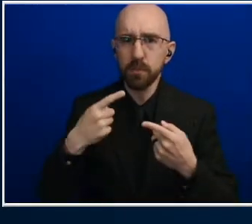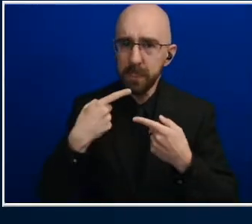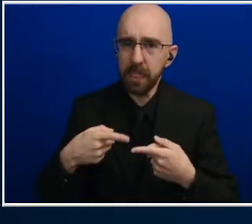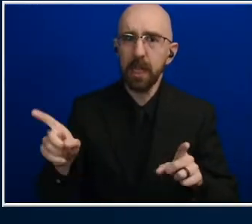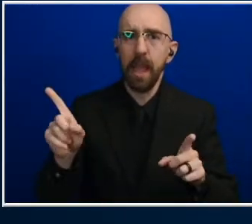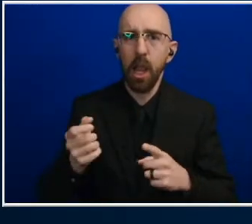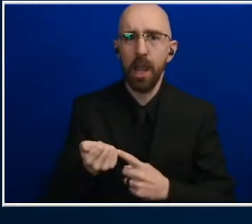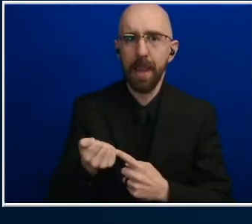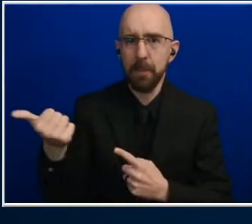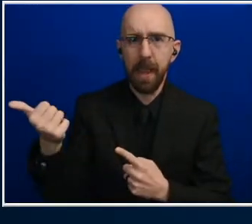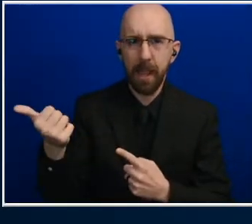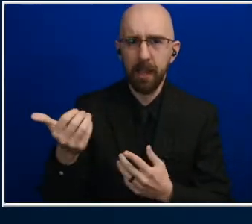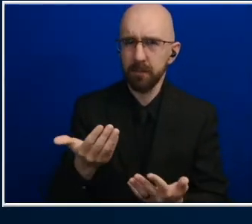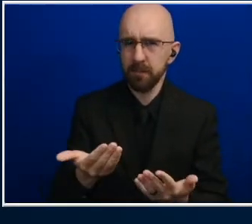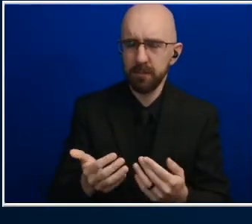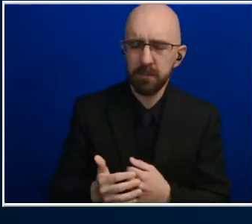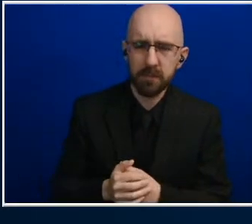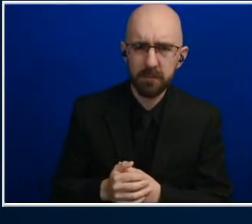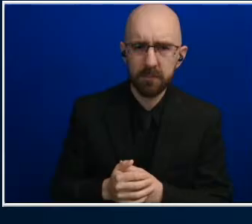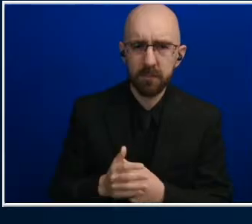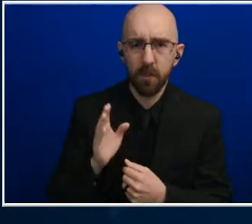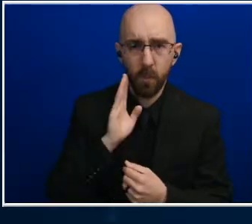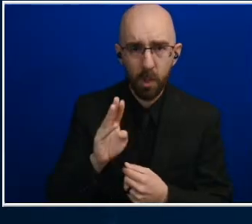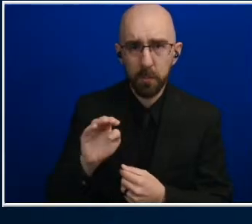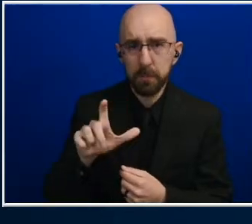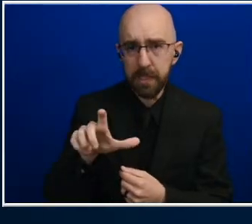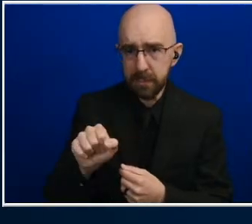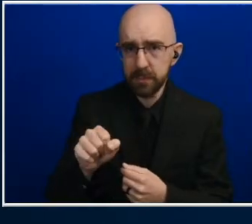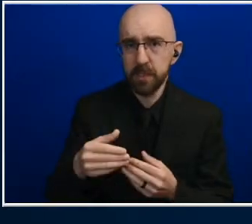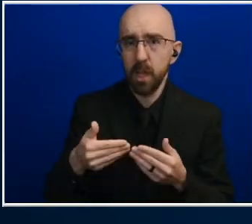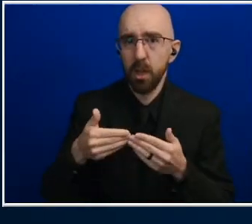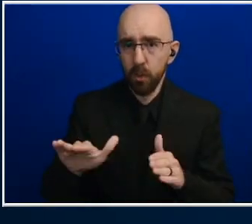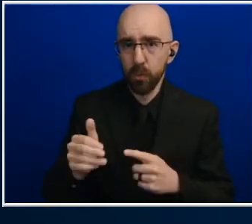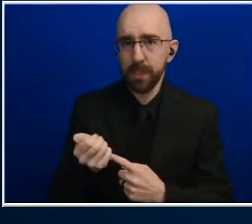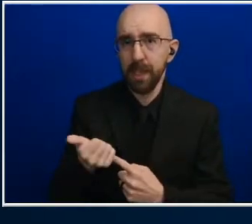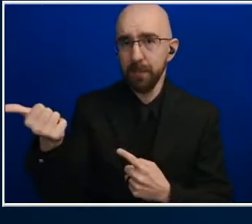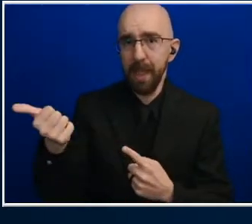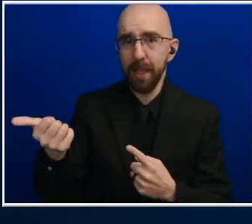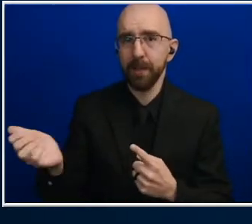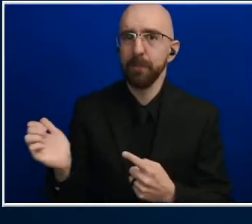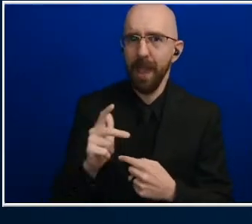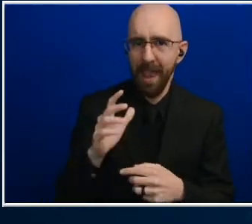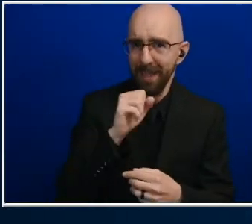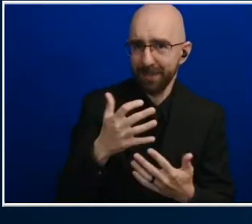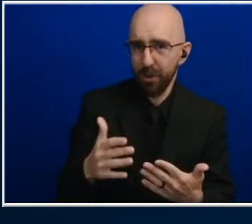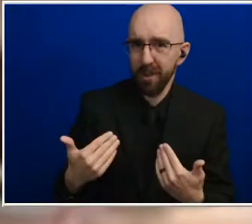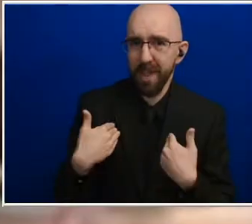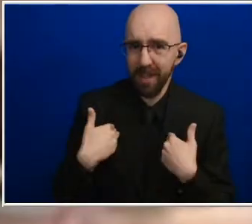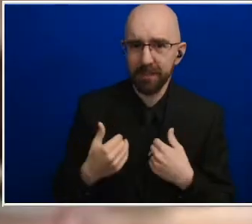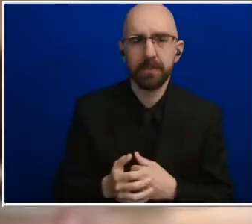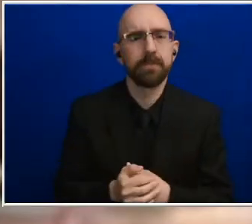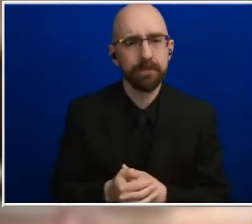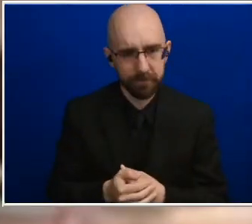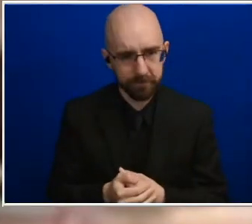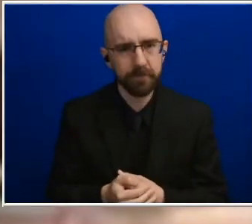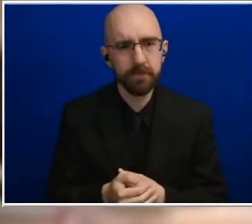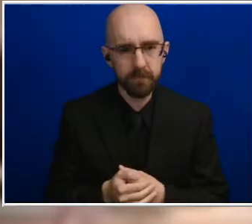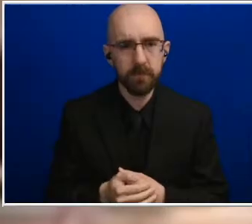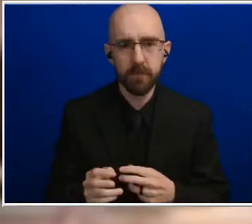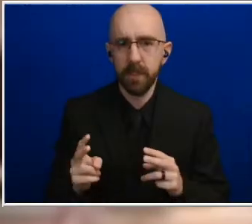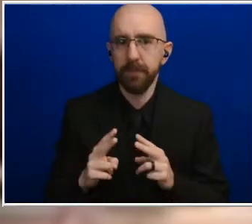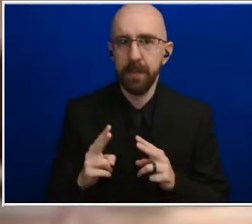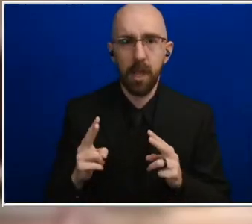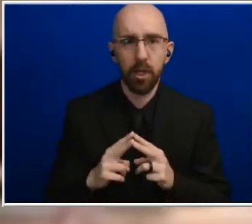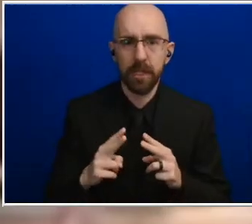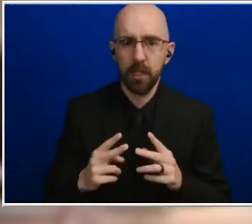eliminated? And will measles lose elimination status? I guess it already has. Yeah, well, we're very, very